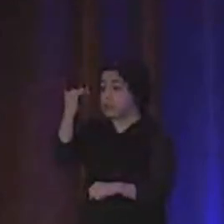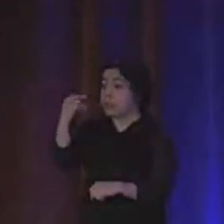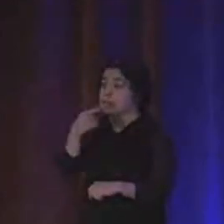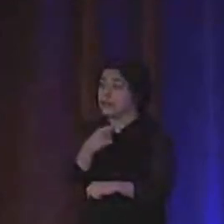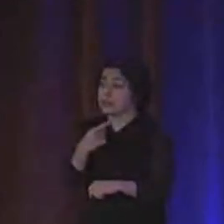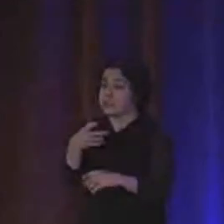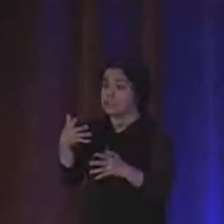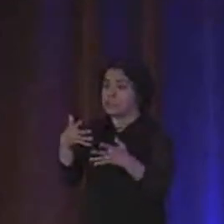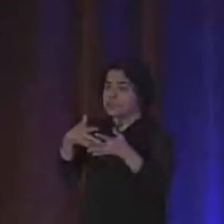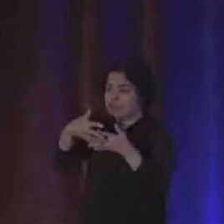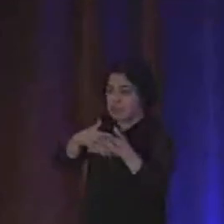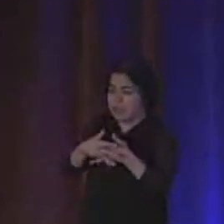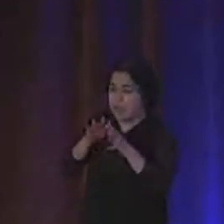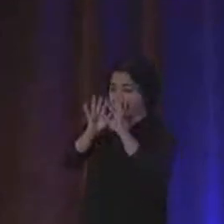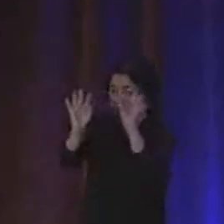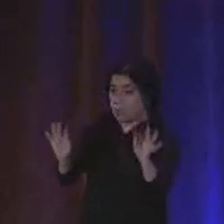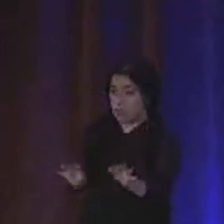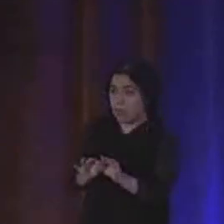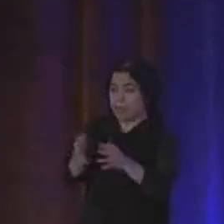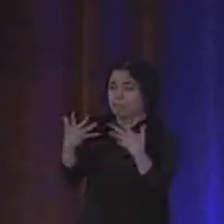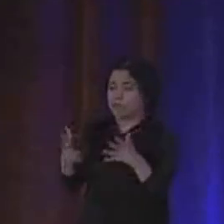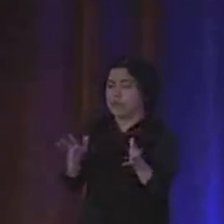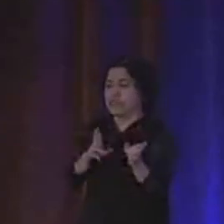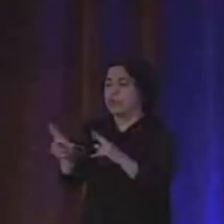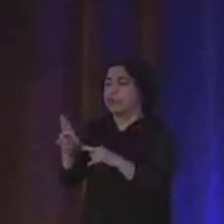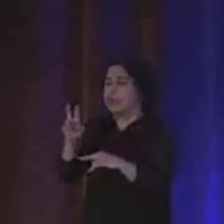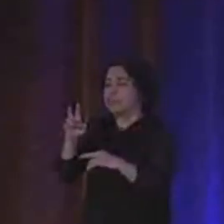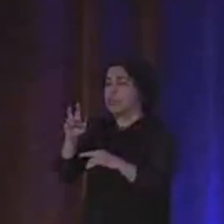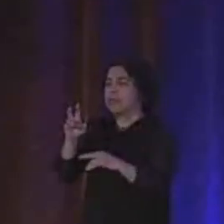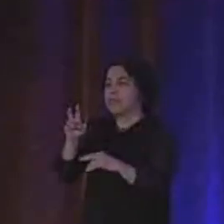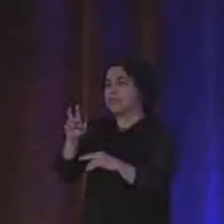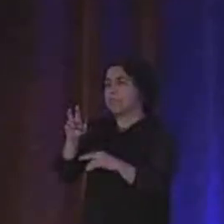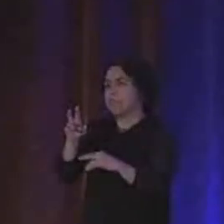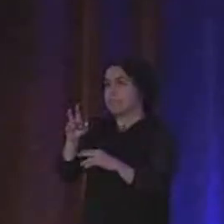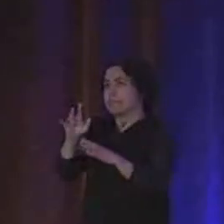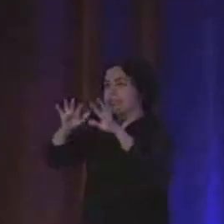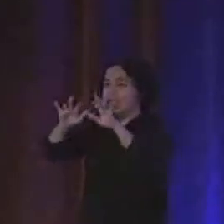nested within a form, it will be a default type of a submit button.